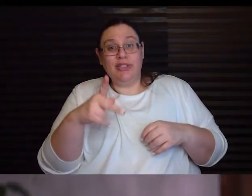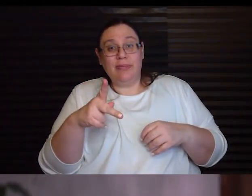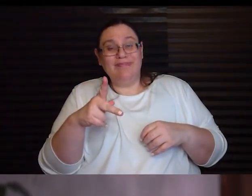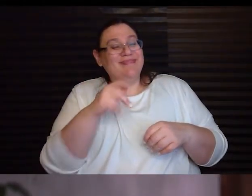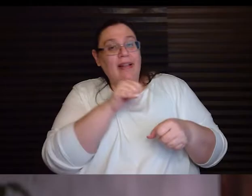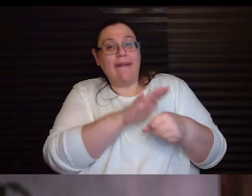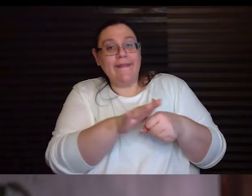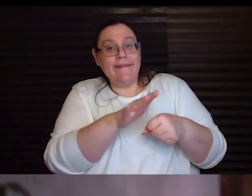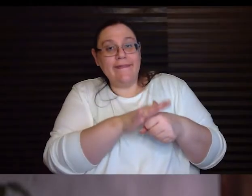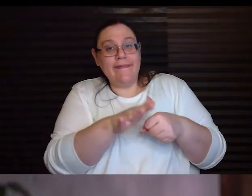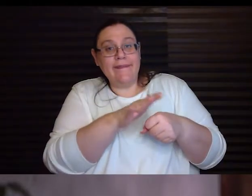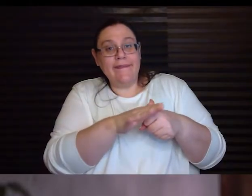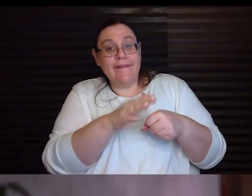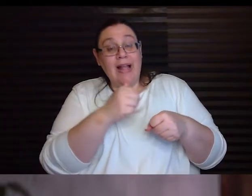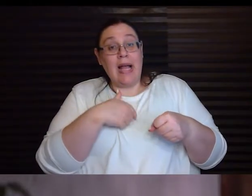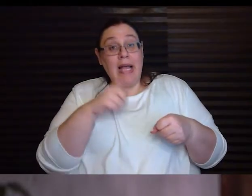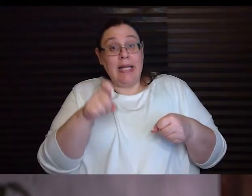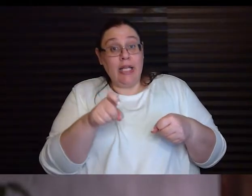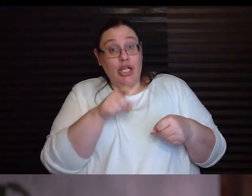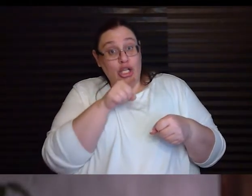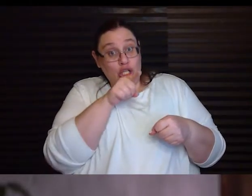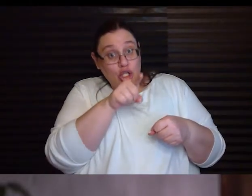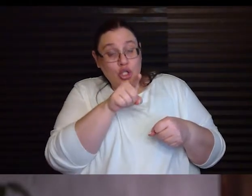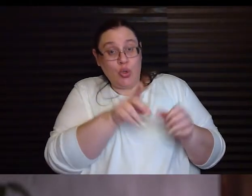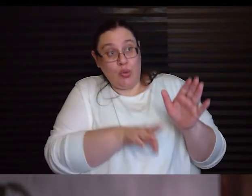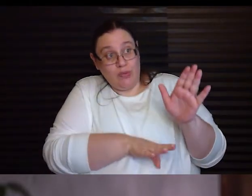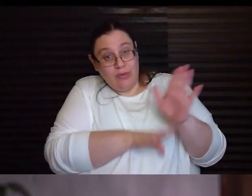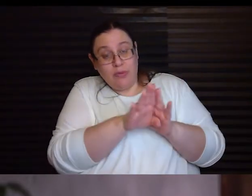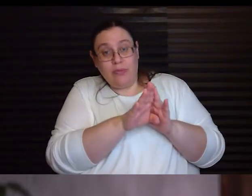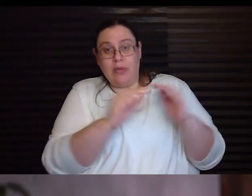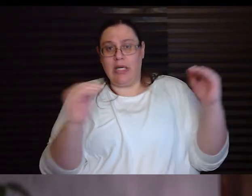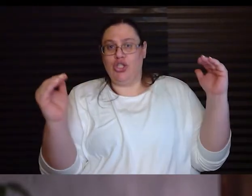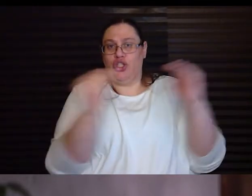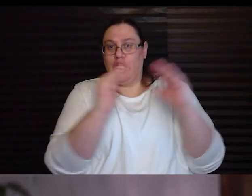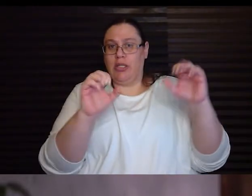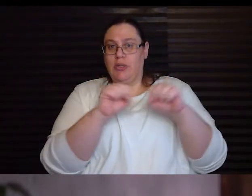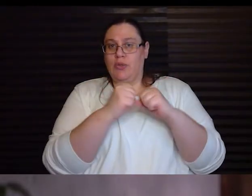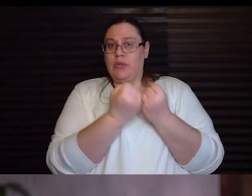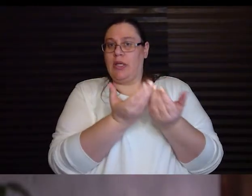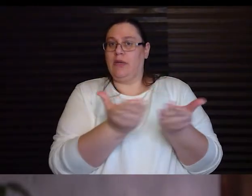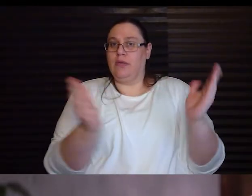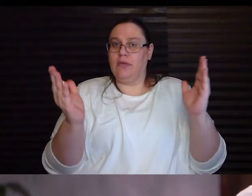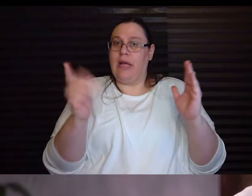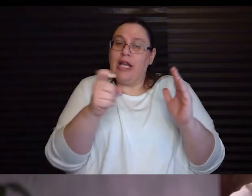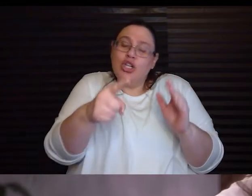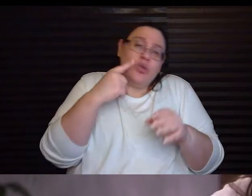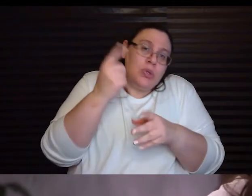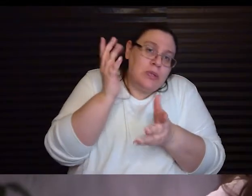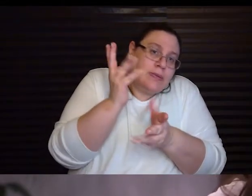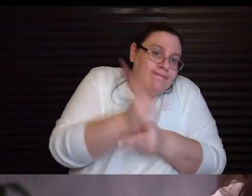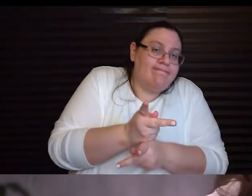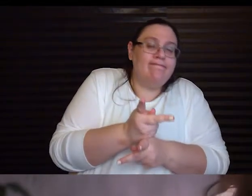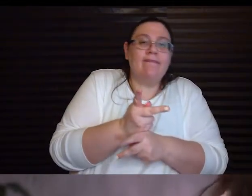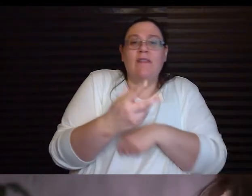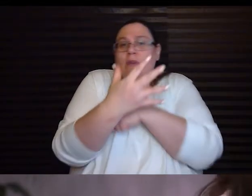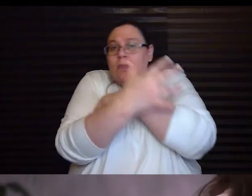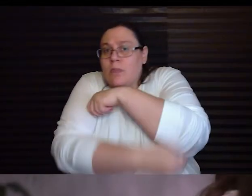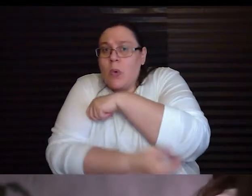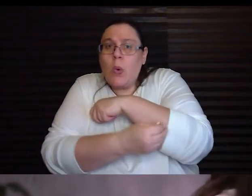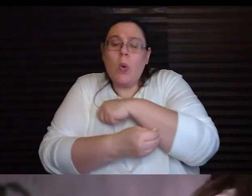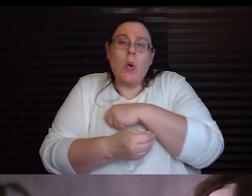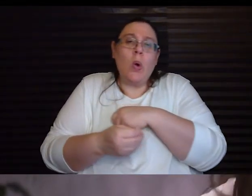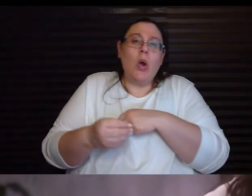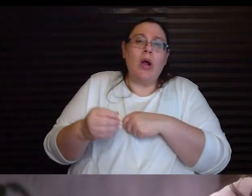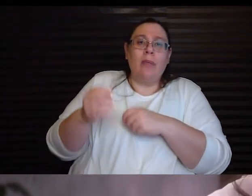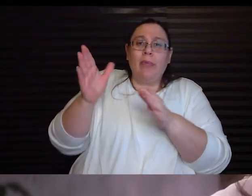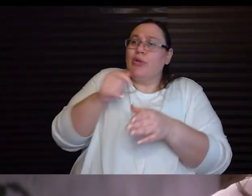not enough. What I need is for you to build a just society. I need you to care for the poor and the widow and the